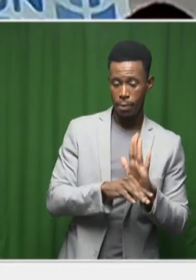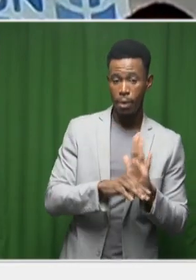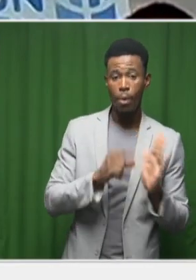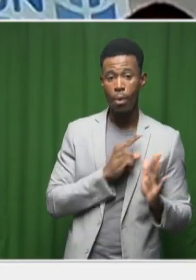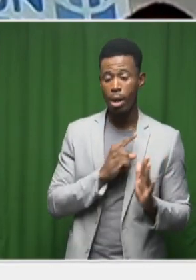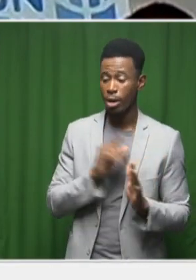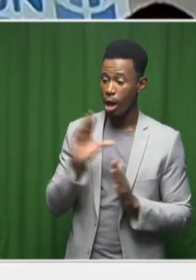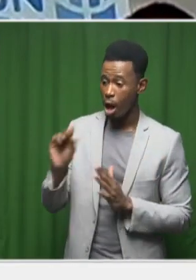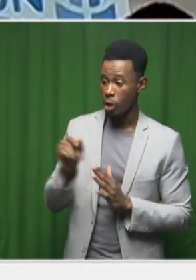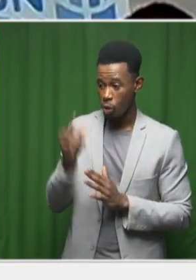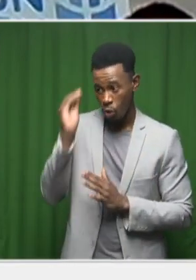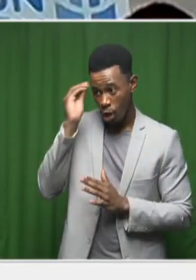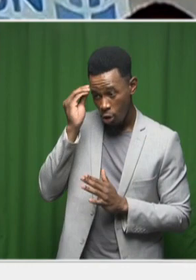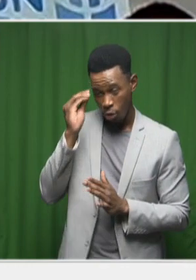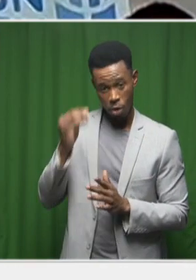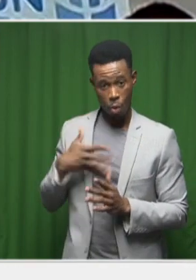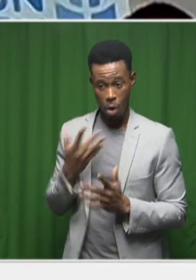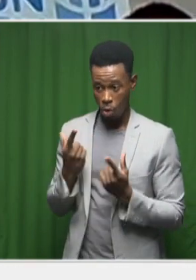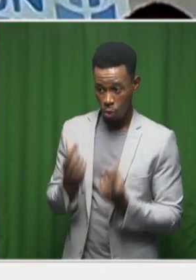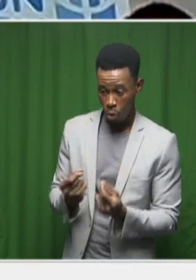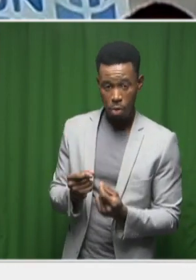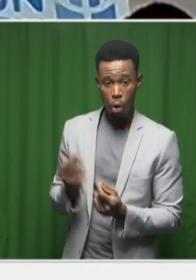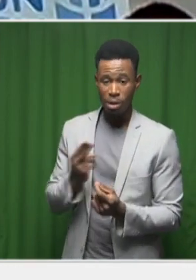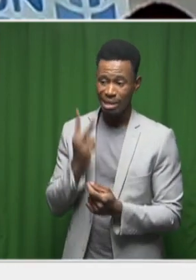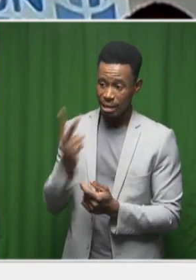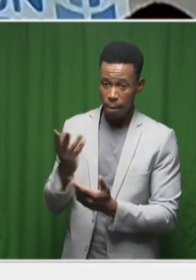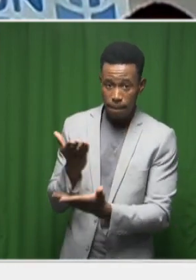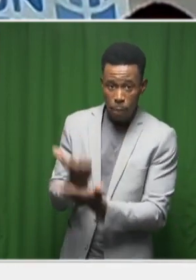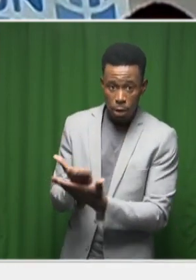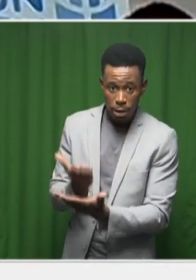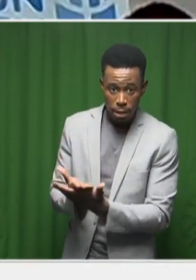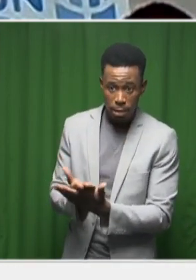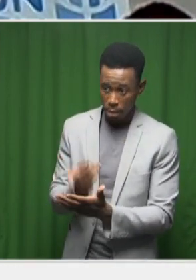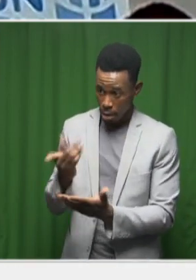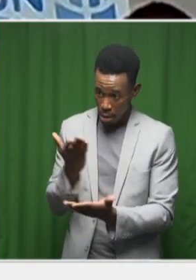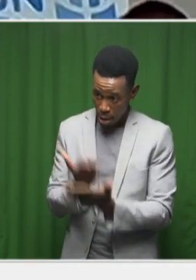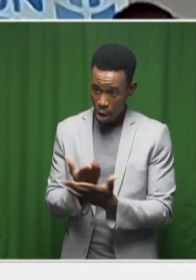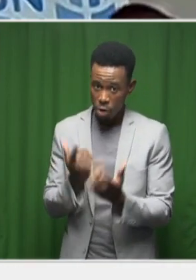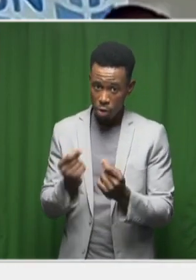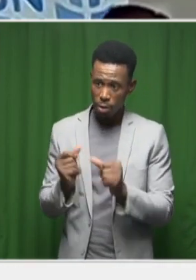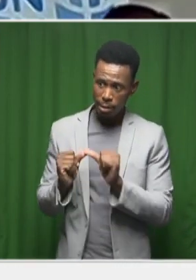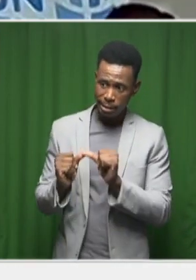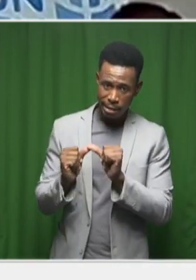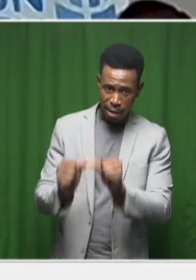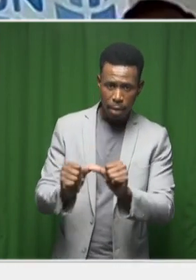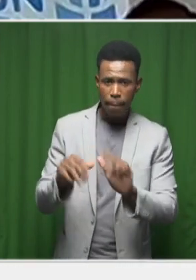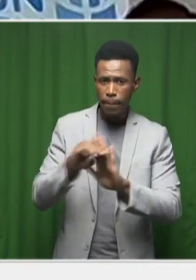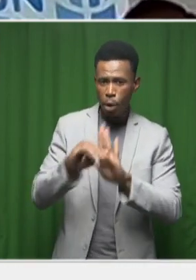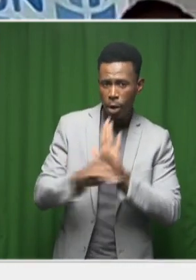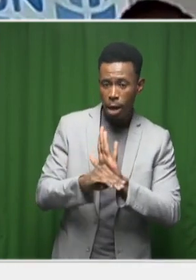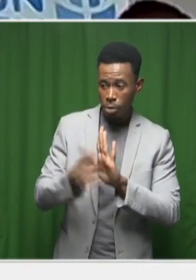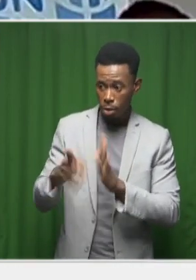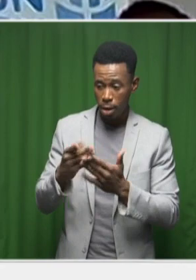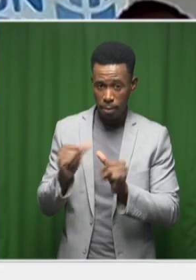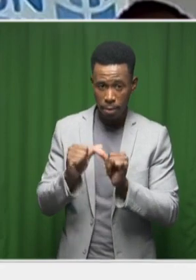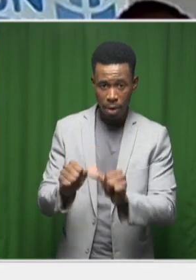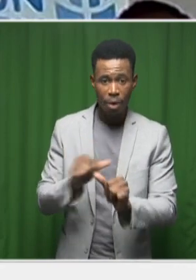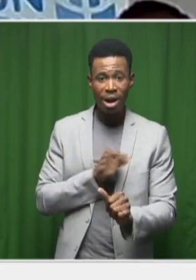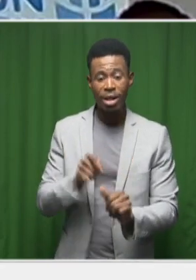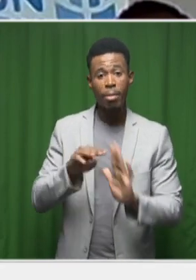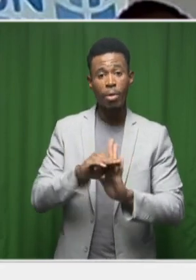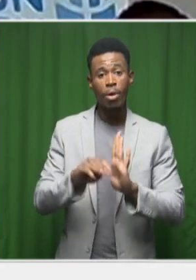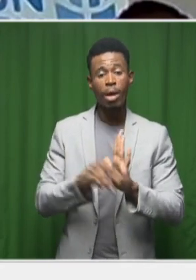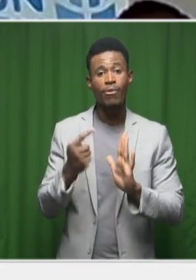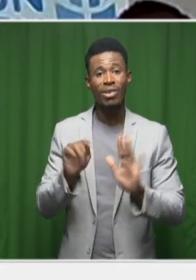interested? Is this what you want to do? Is there a potential? Will you be able to sustain this program? As we know, it's not just for 10